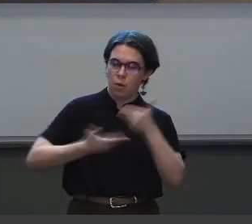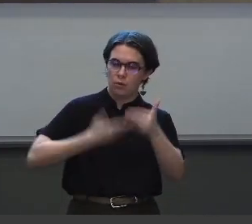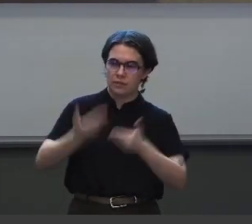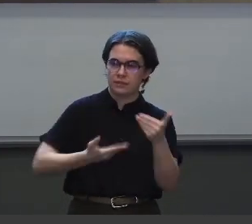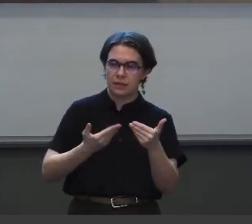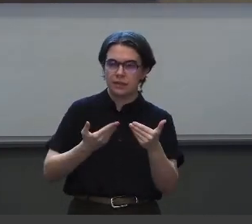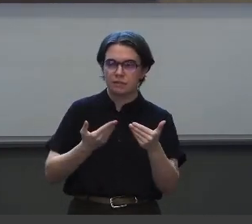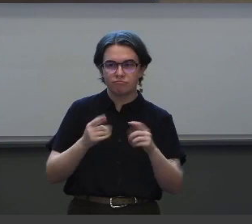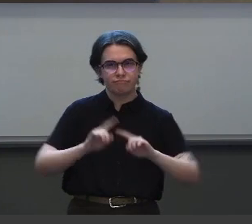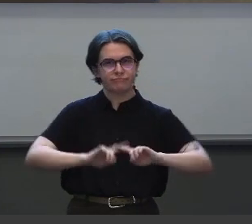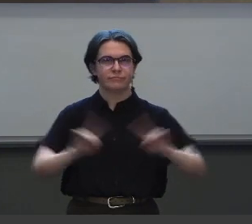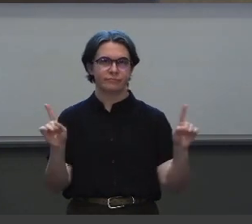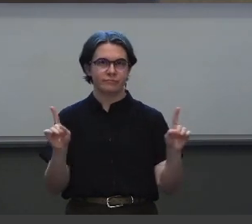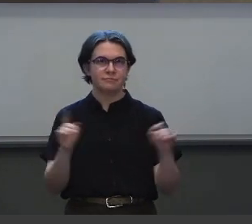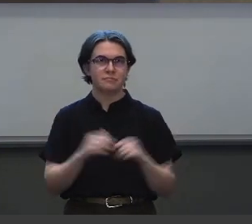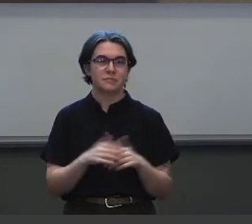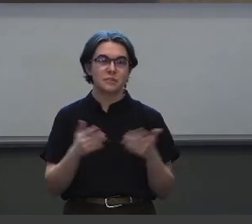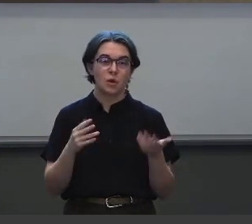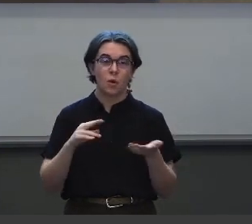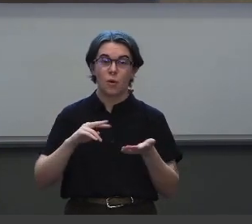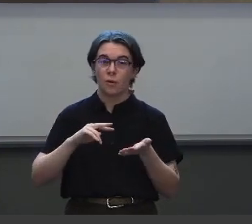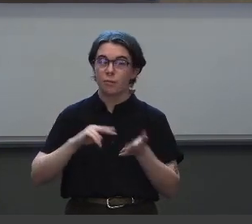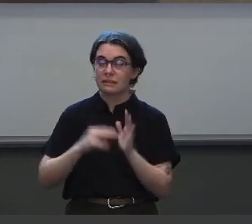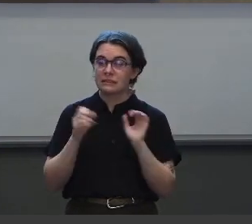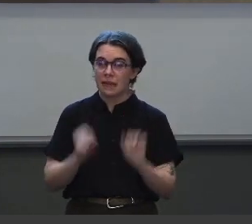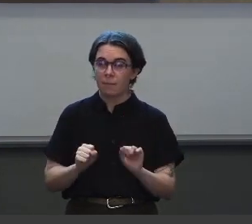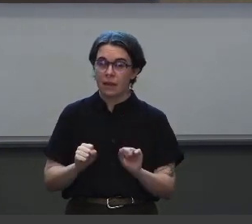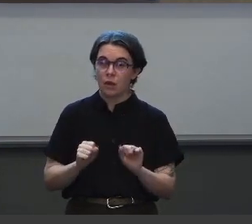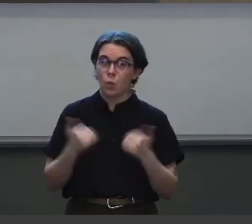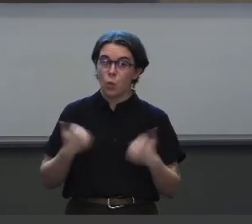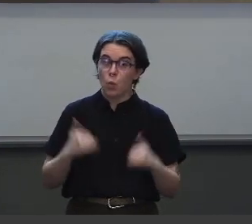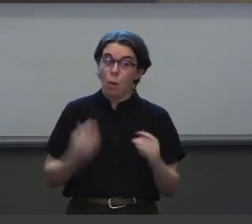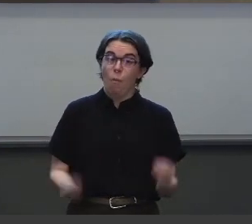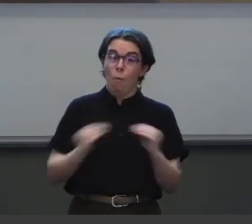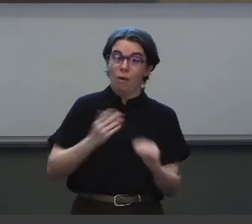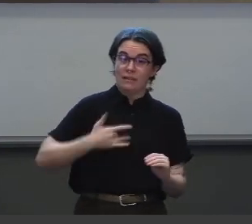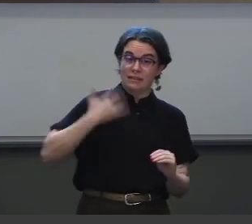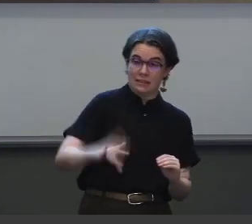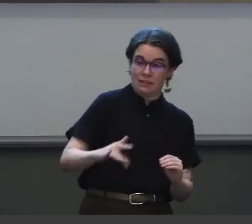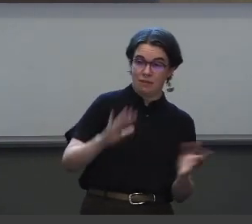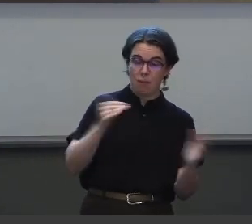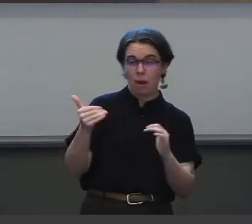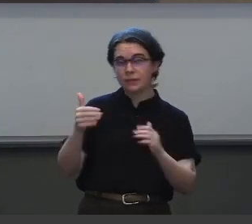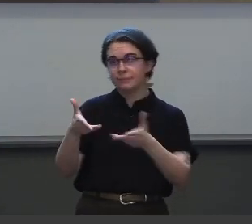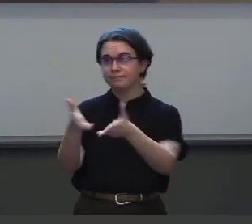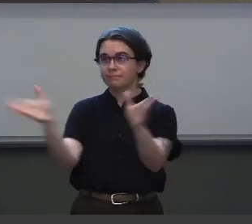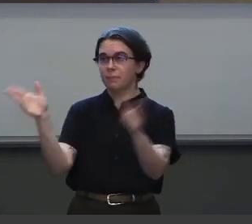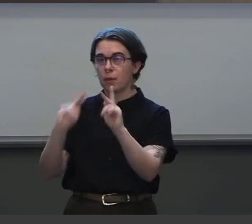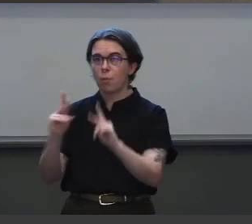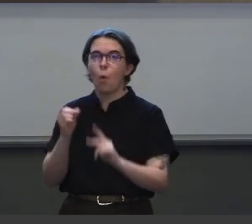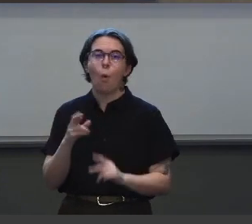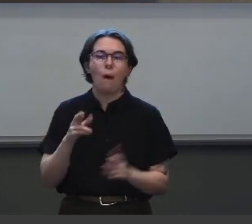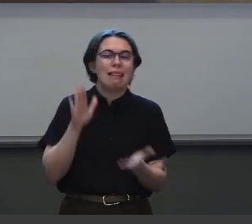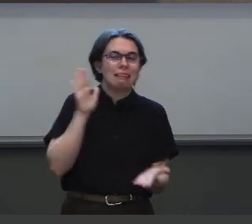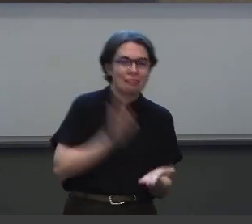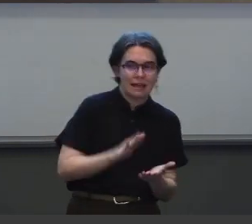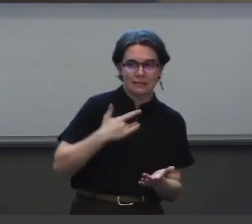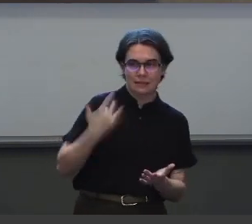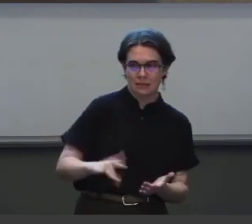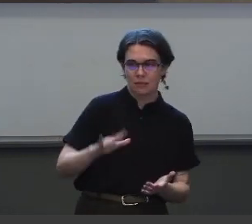often more or less reactive to sensory information in their environment. Estimates suggest that upwards